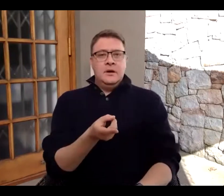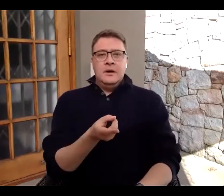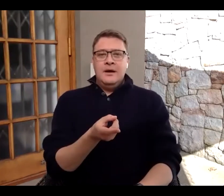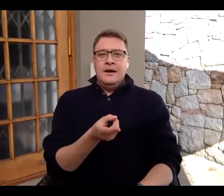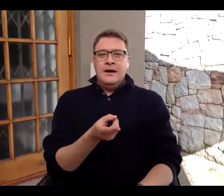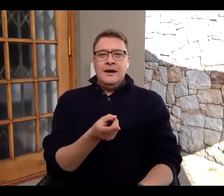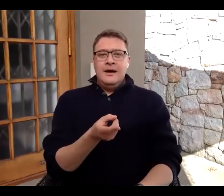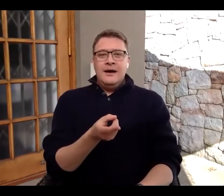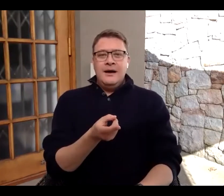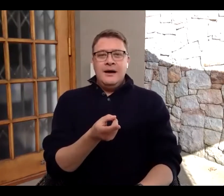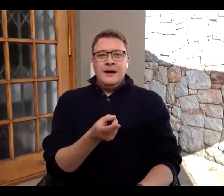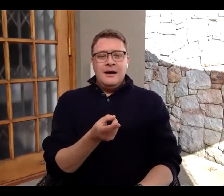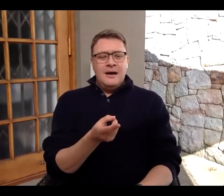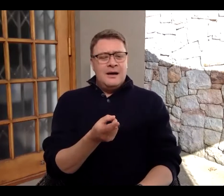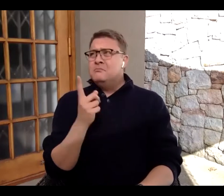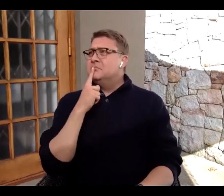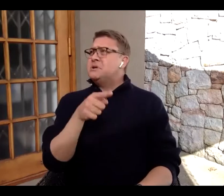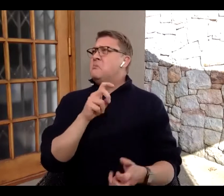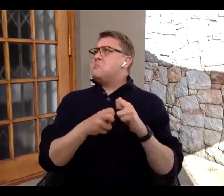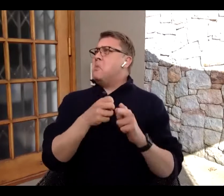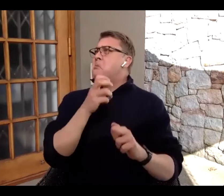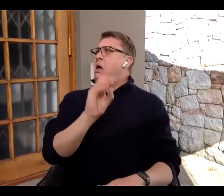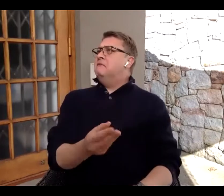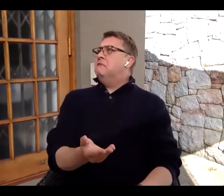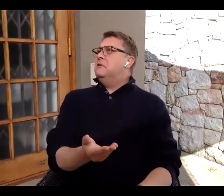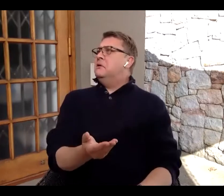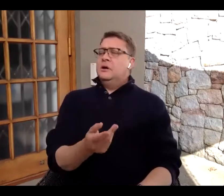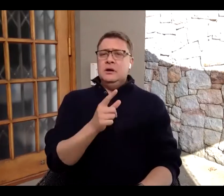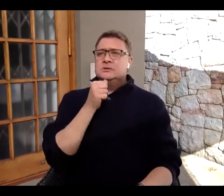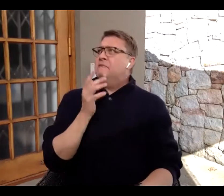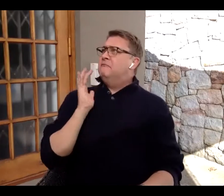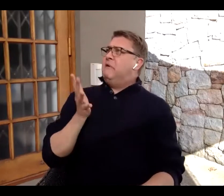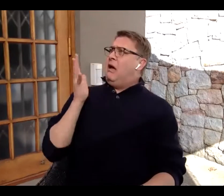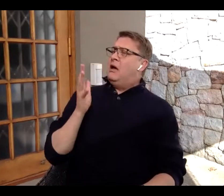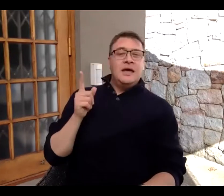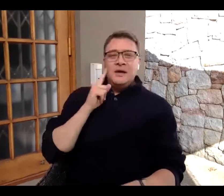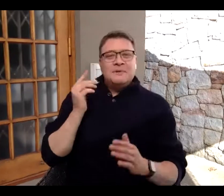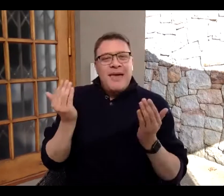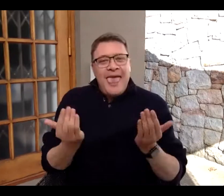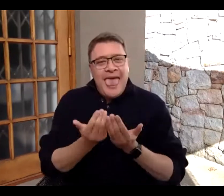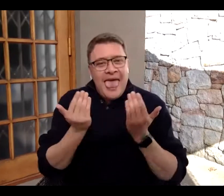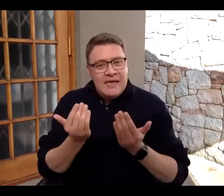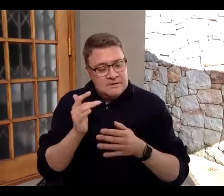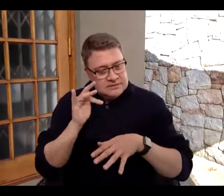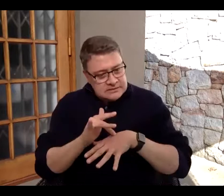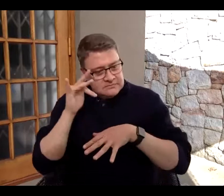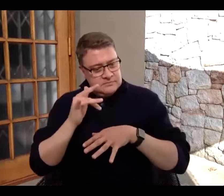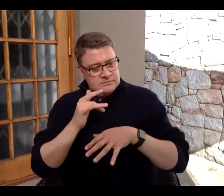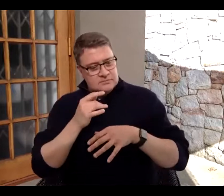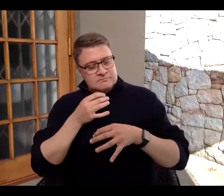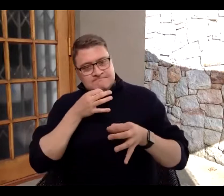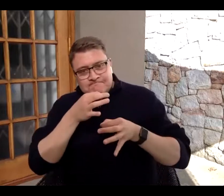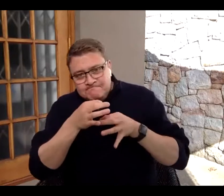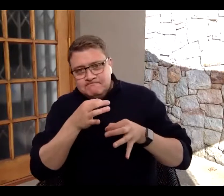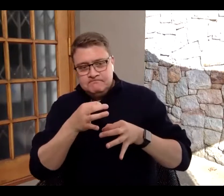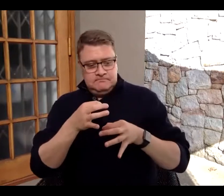cannot diagnose and say that is a problem. Unfortunately, it needs to be handled very carefully, and you cannot just